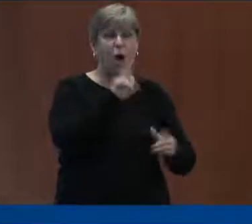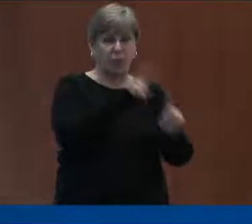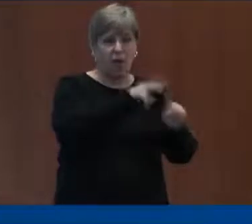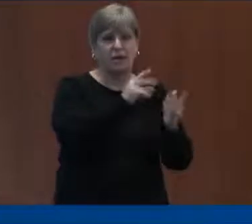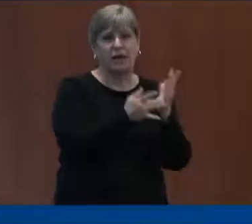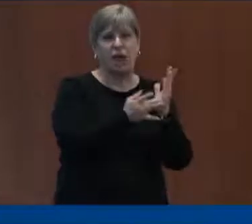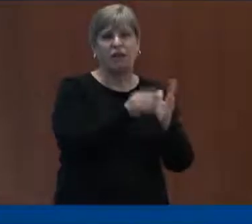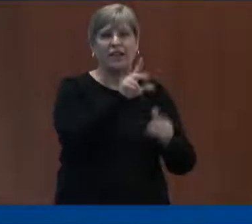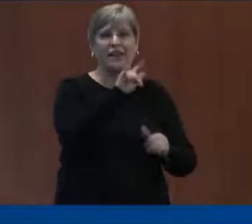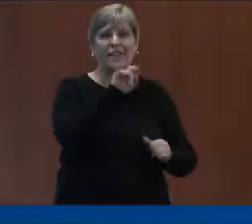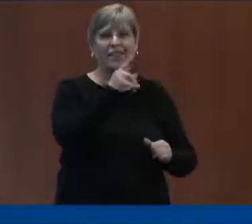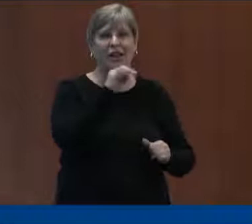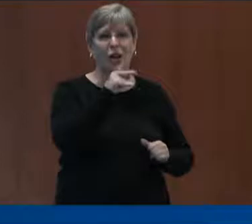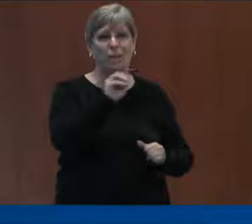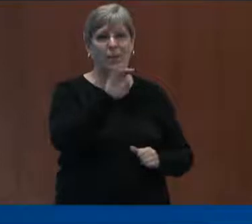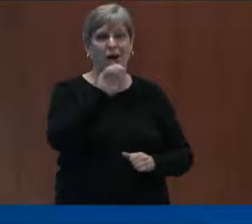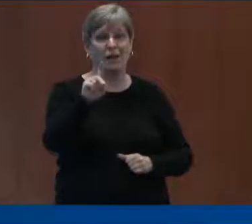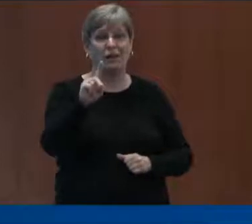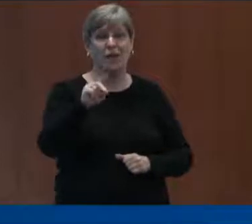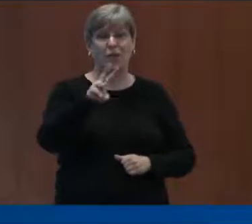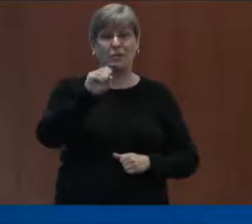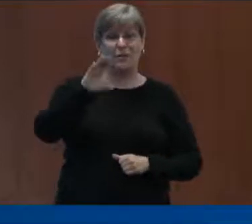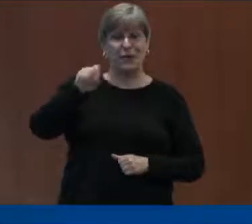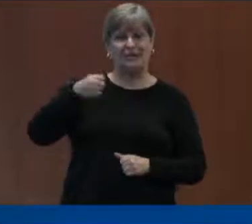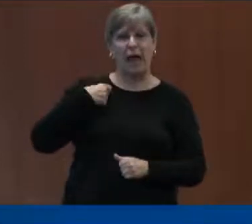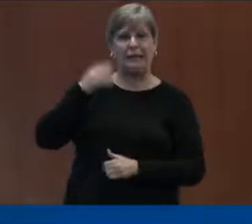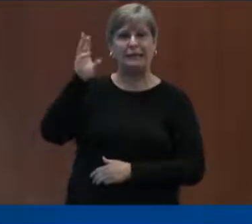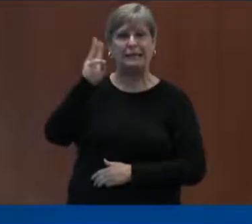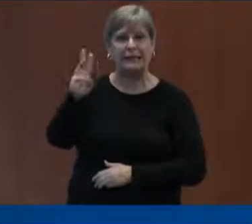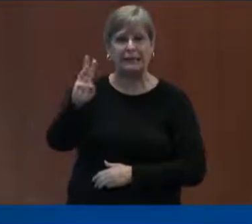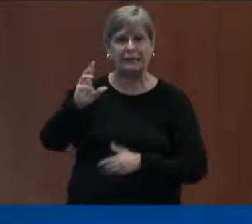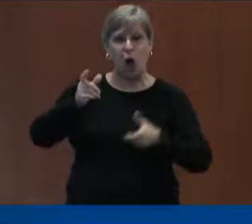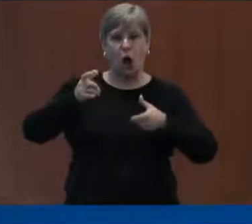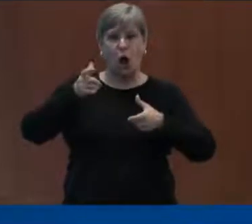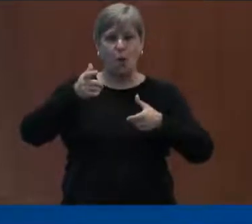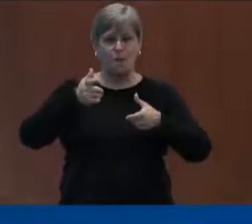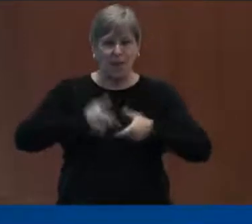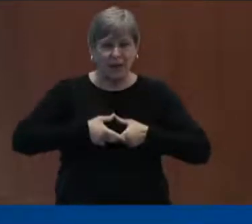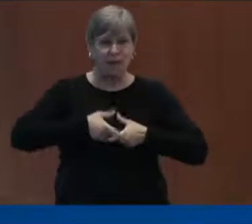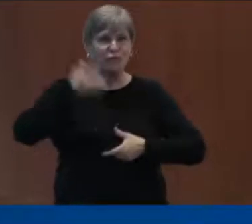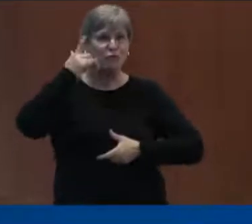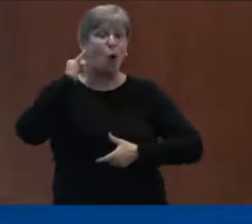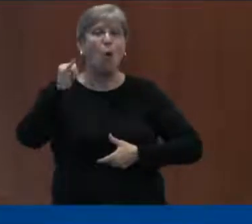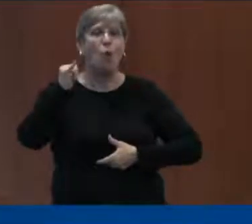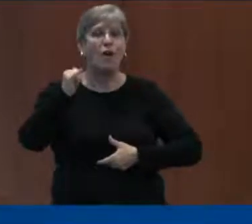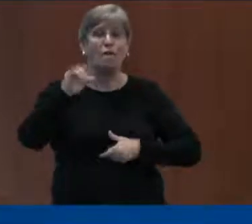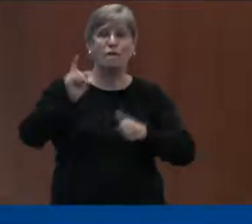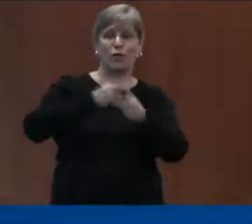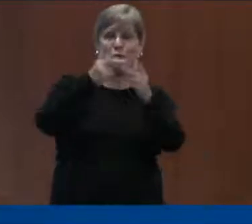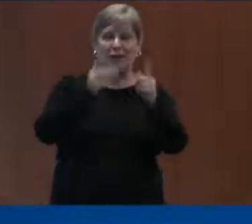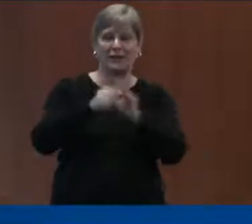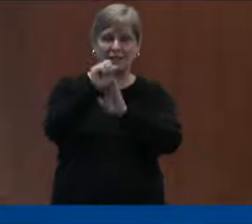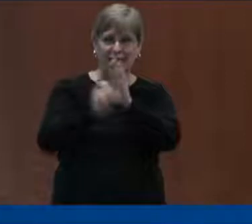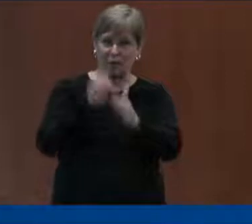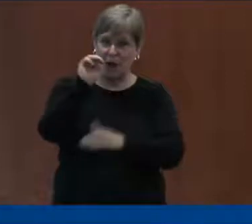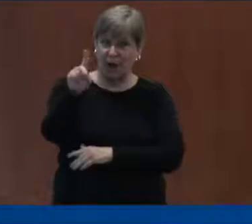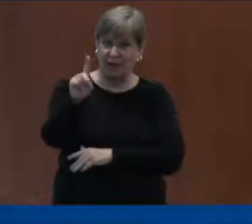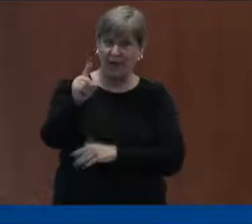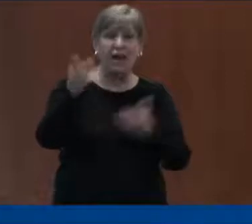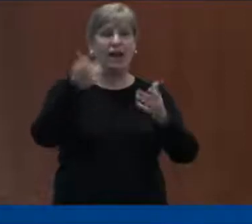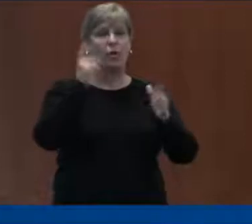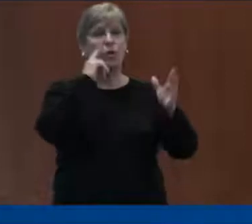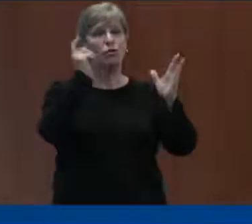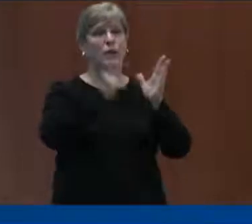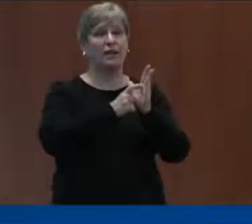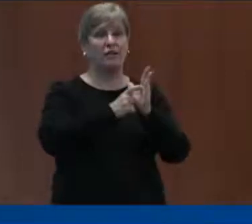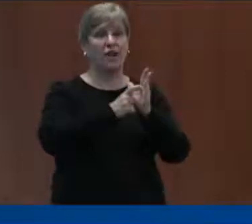Maryland. WCPS had 6 gold medalists, which means first place in the state of Maryland. And I'd like to